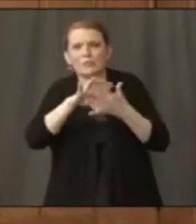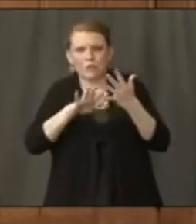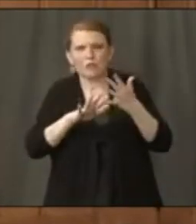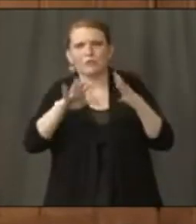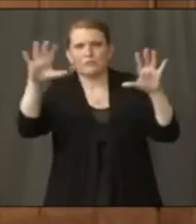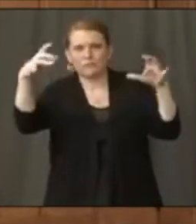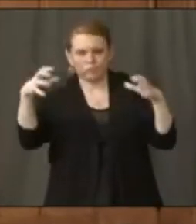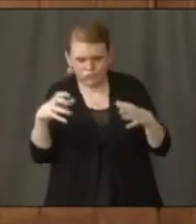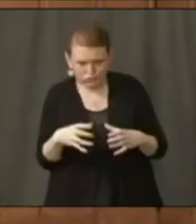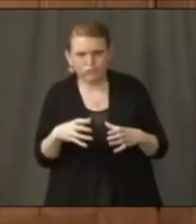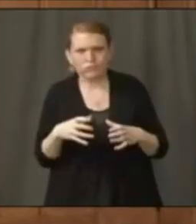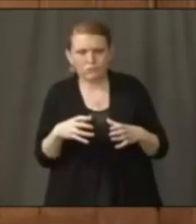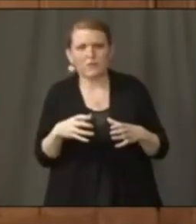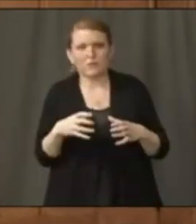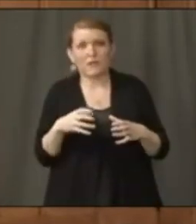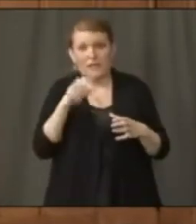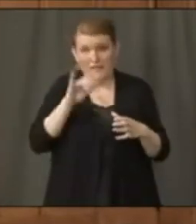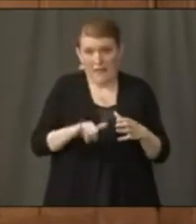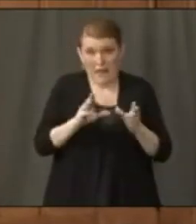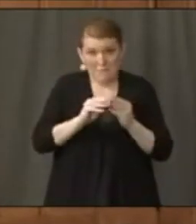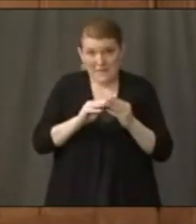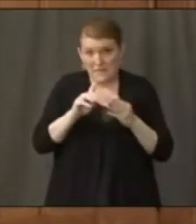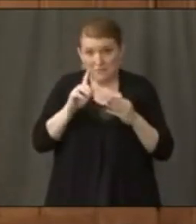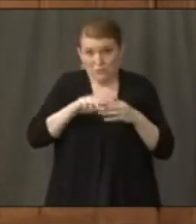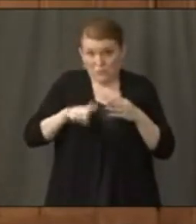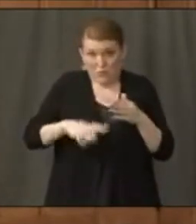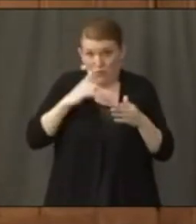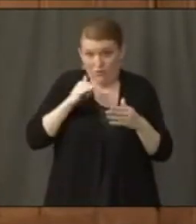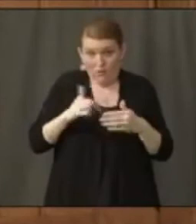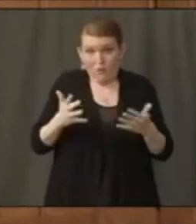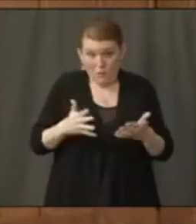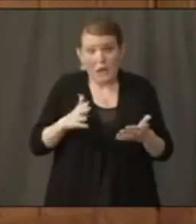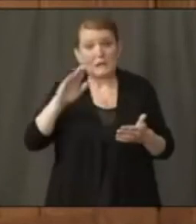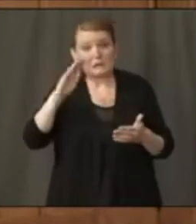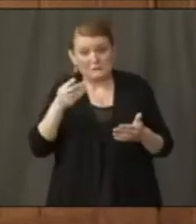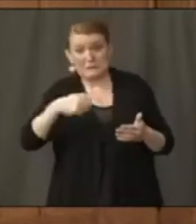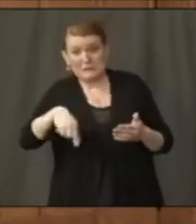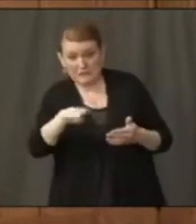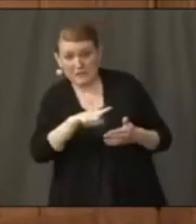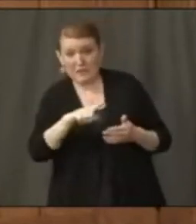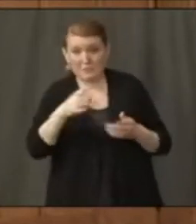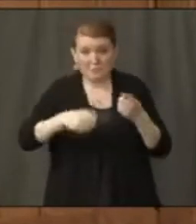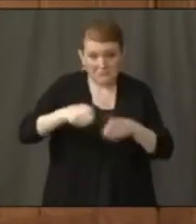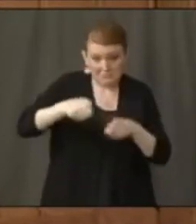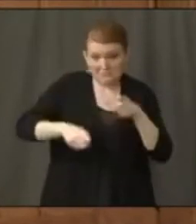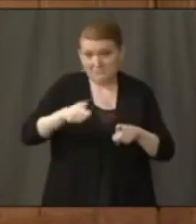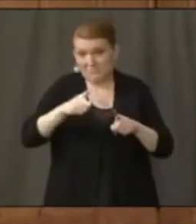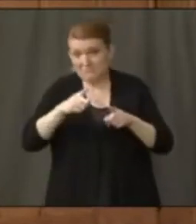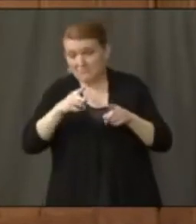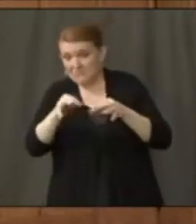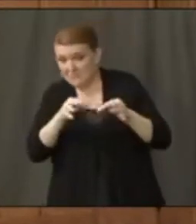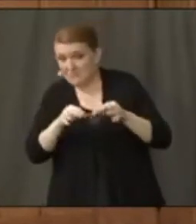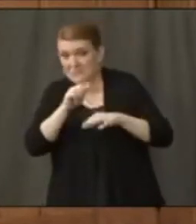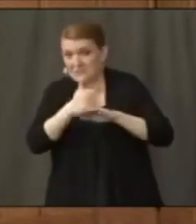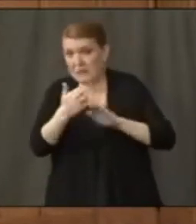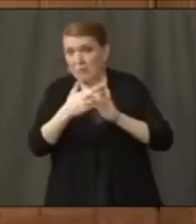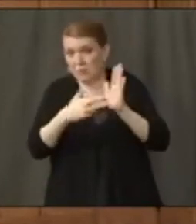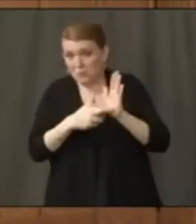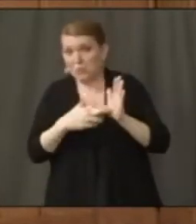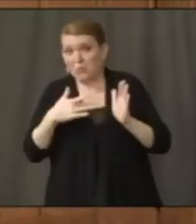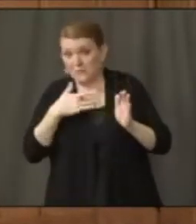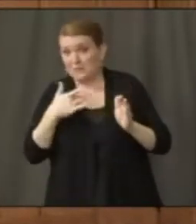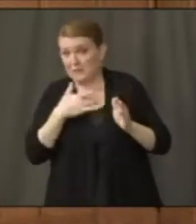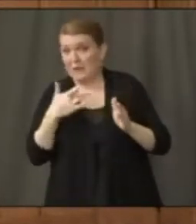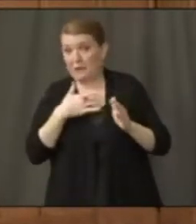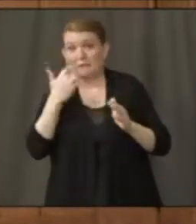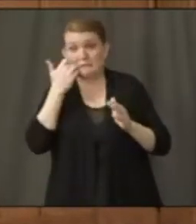conditions under which dental procedures, including routine screenings, could proceed, and protections that hygienists would have to be able to